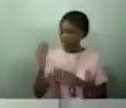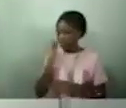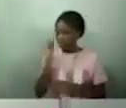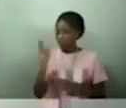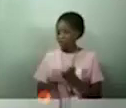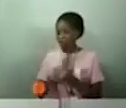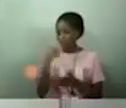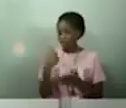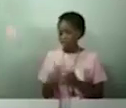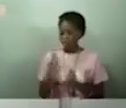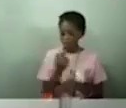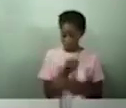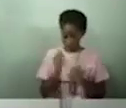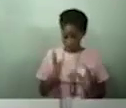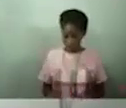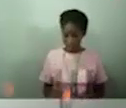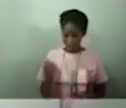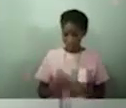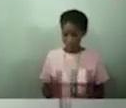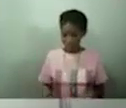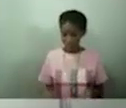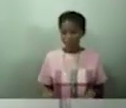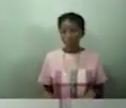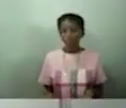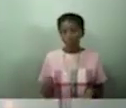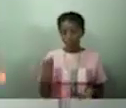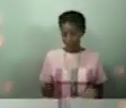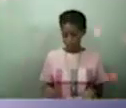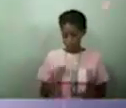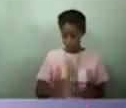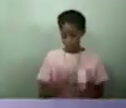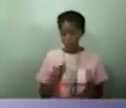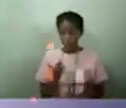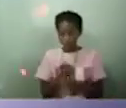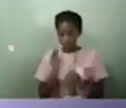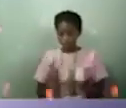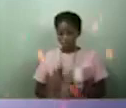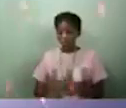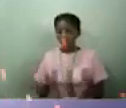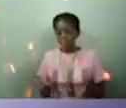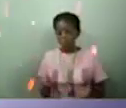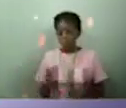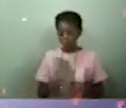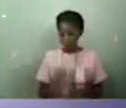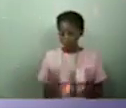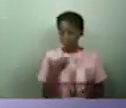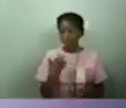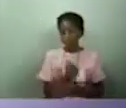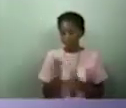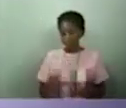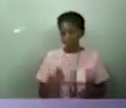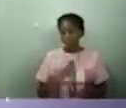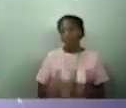saviors. In this conference, may saviors be born. In this conference, may saviors be